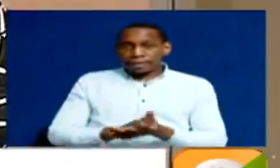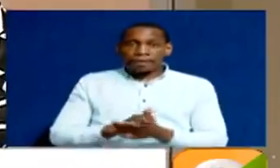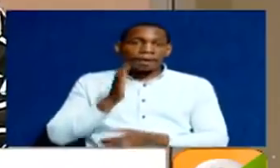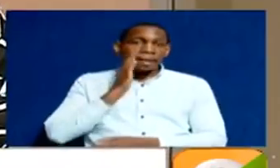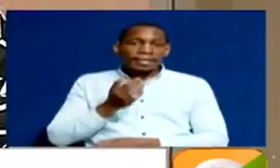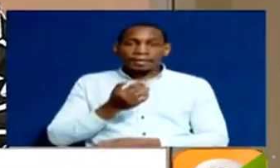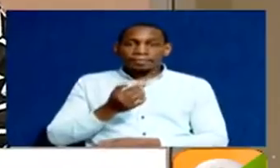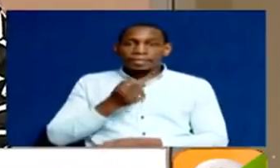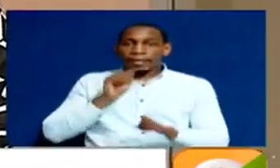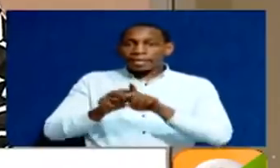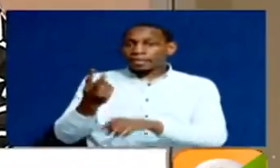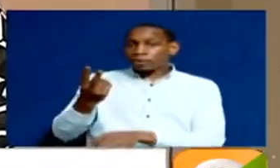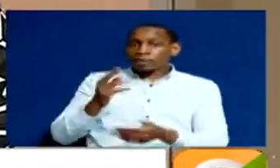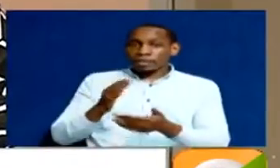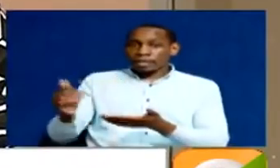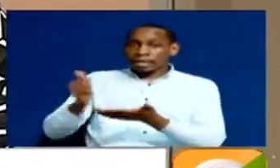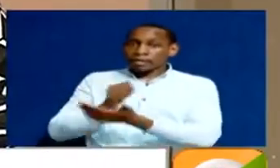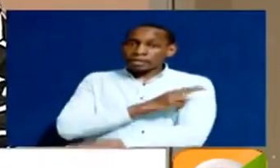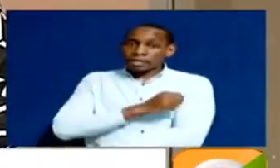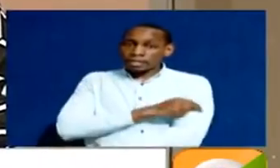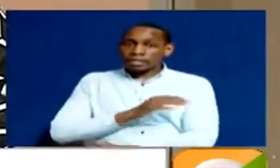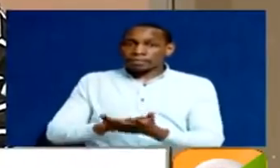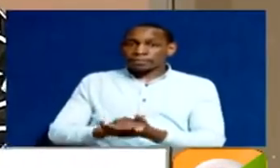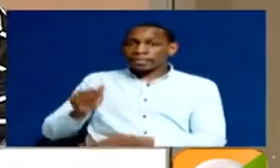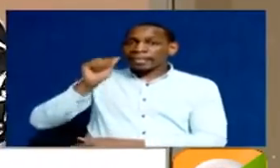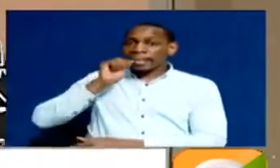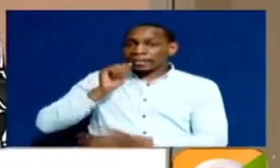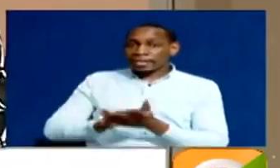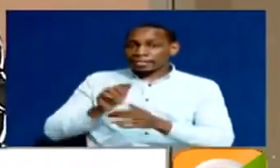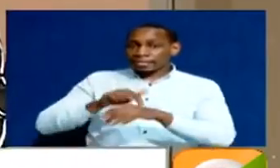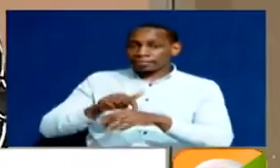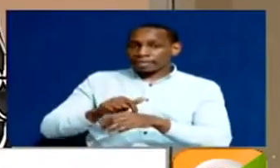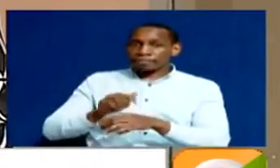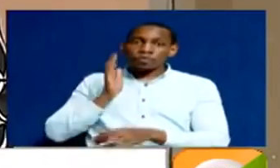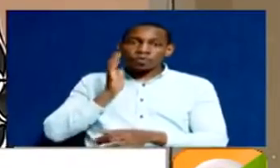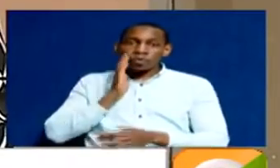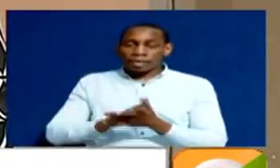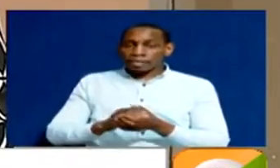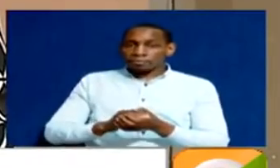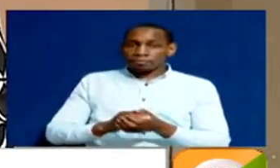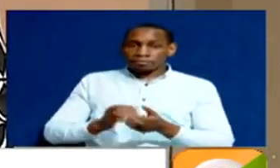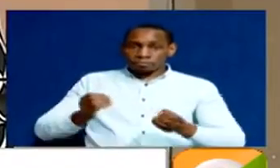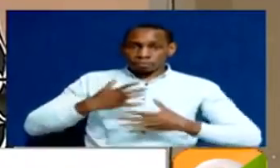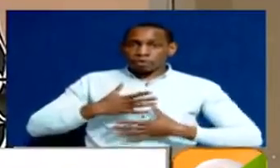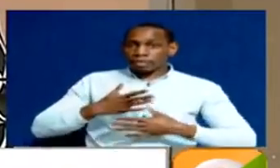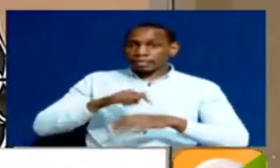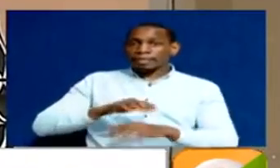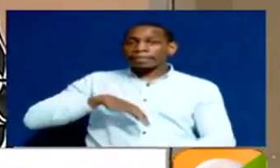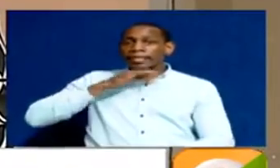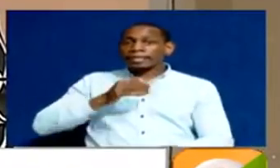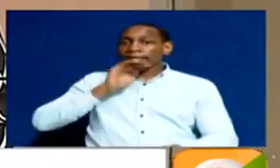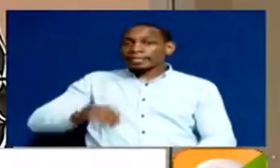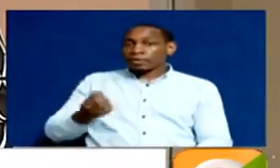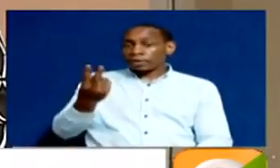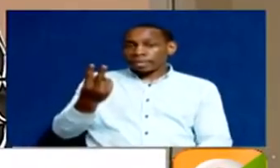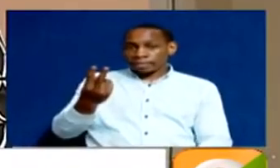mother of the two brothers remains hospitalized in the United Kingdom after she went into shock following the death of her two